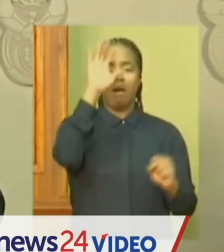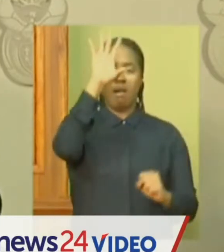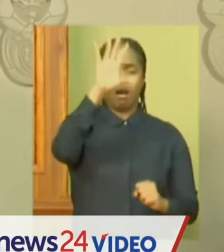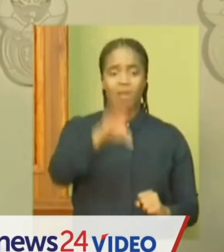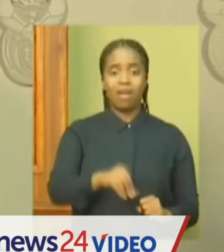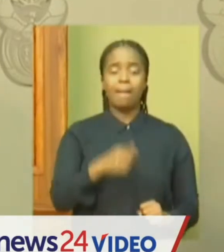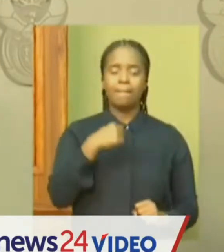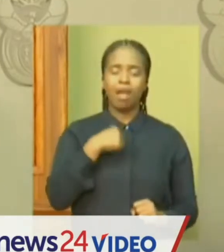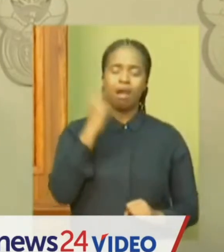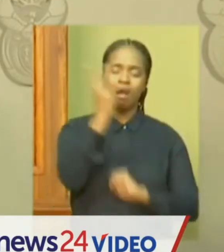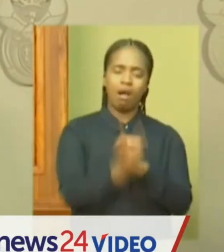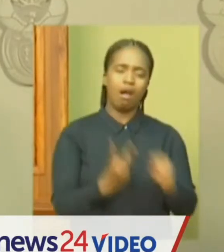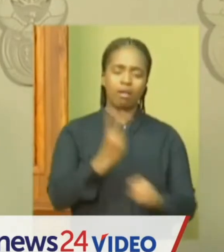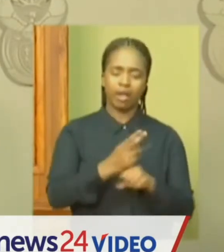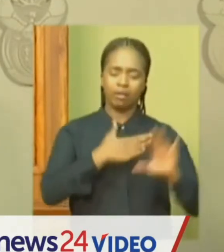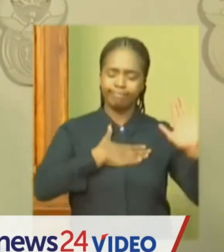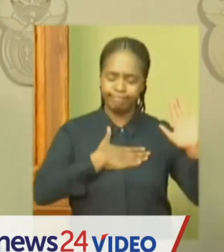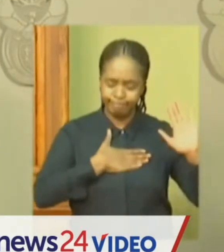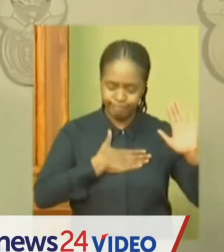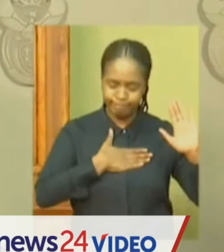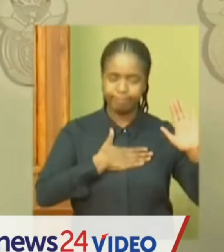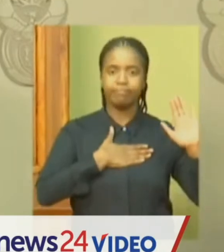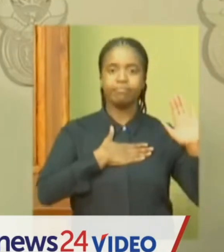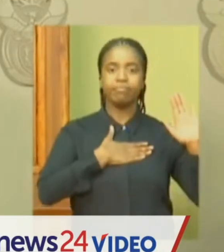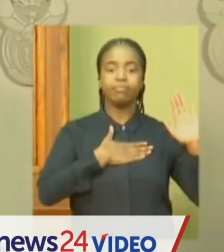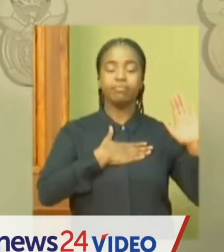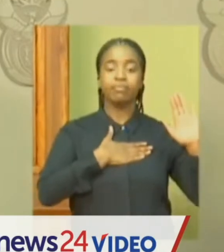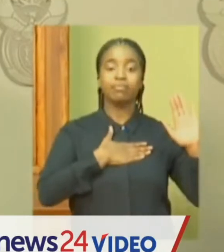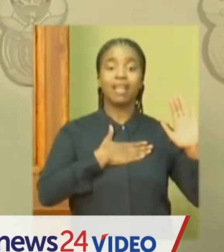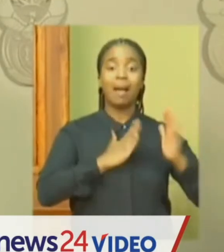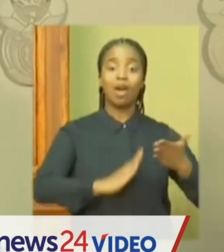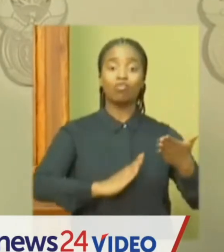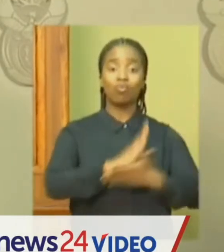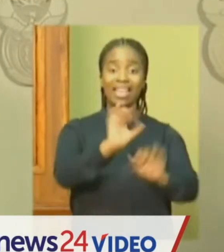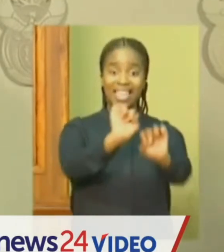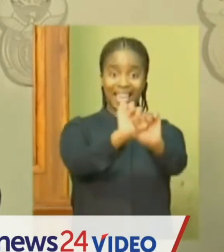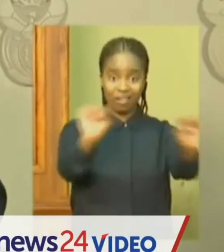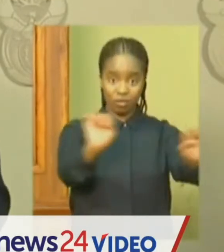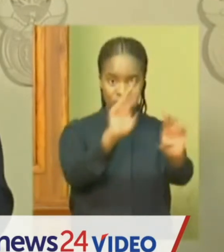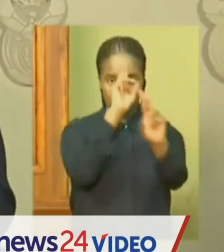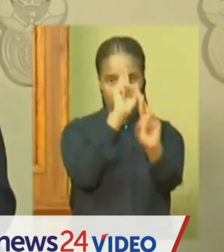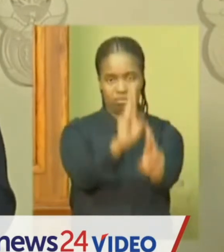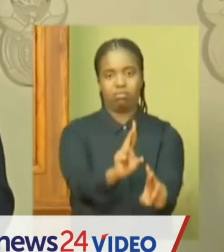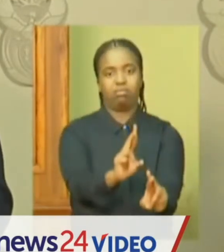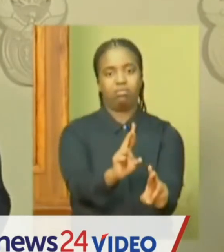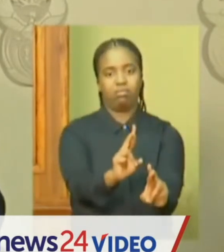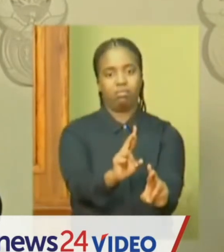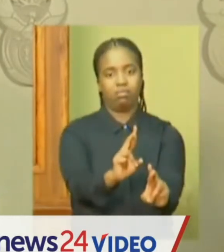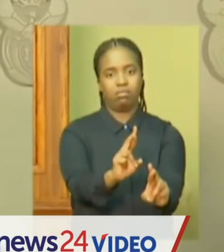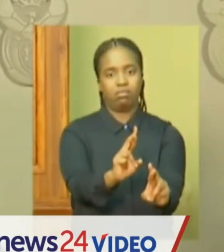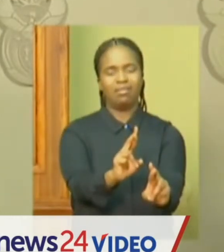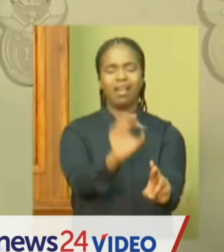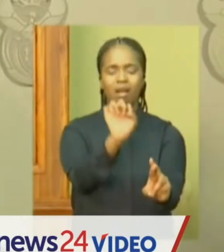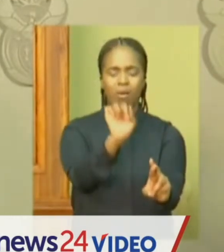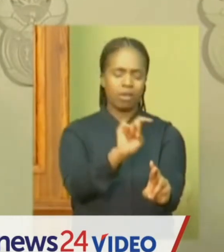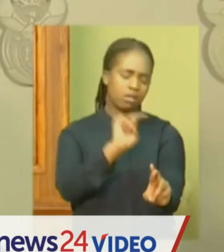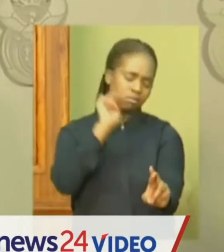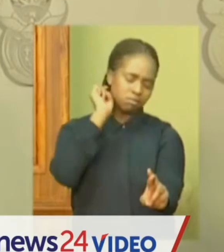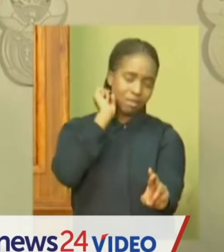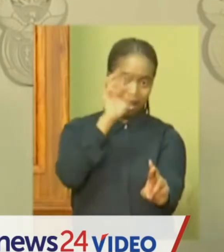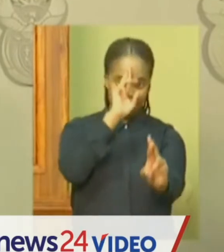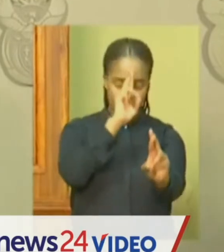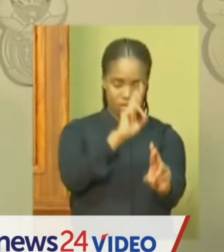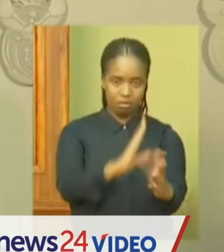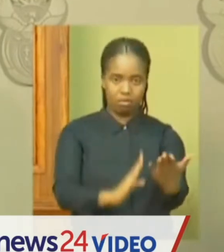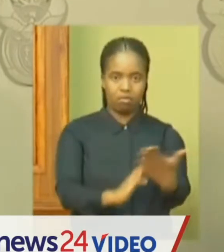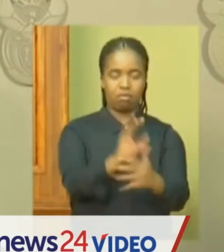pledge once again to ensure that your rights are respected and upheld,